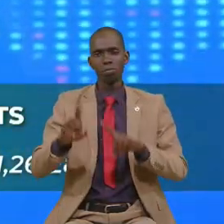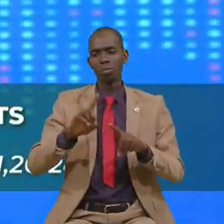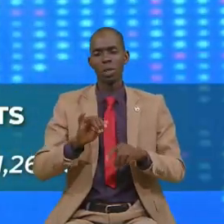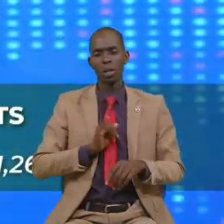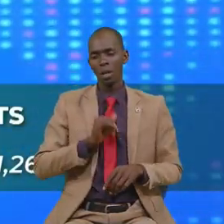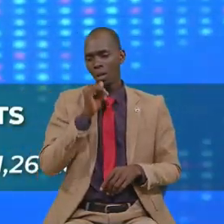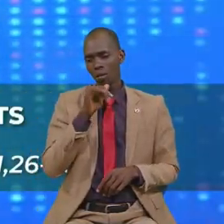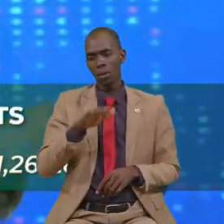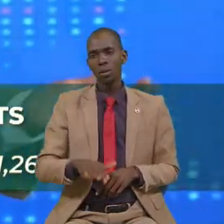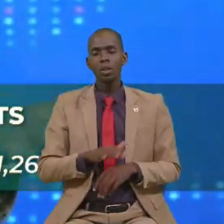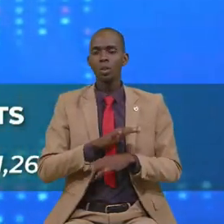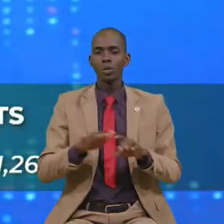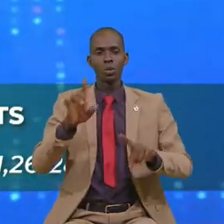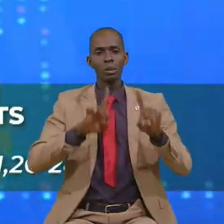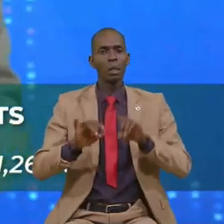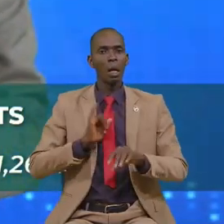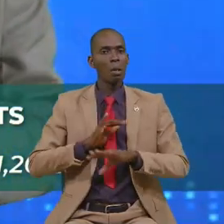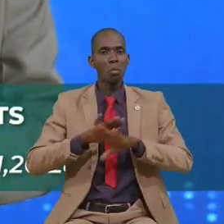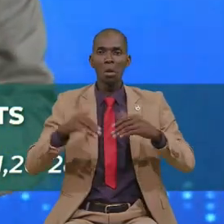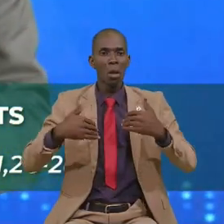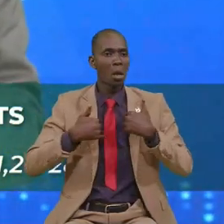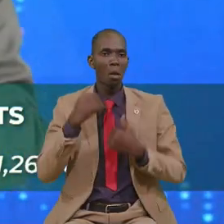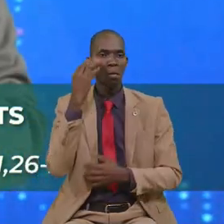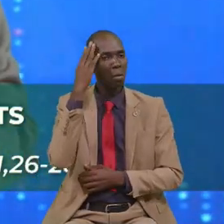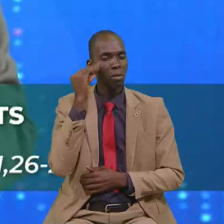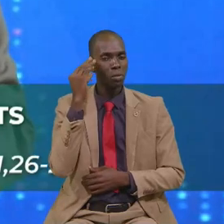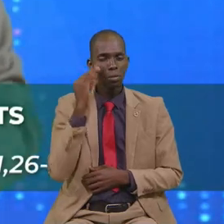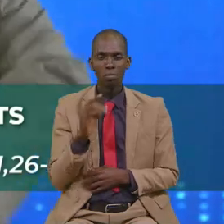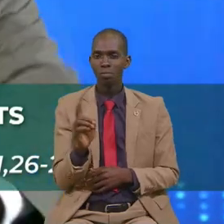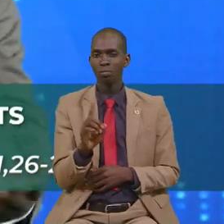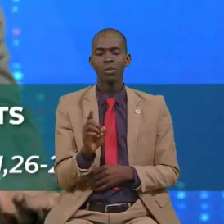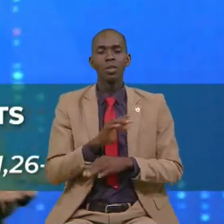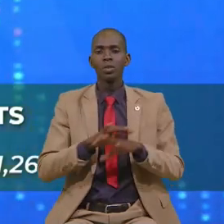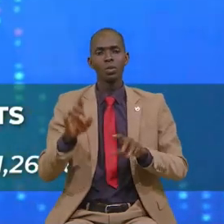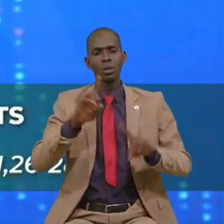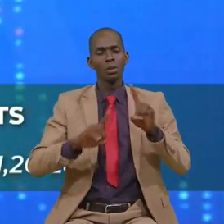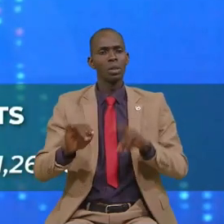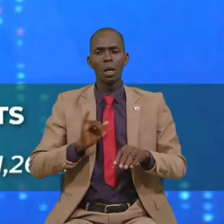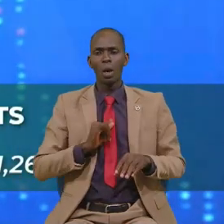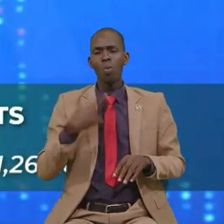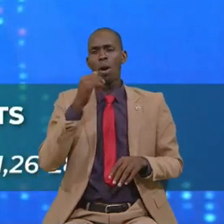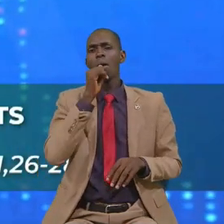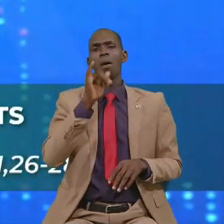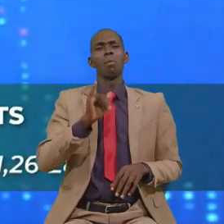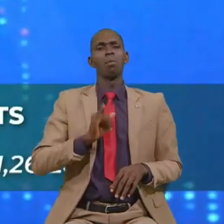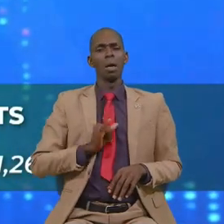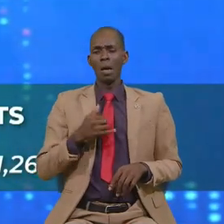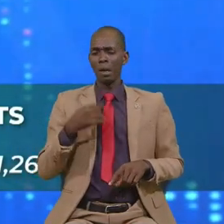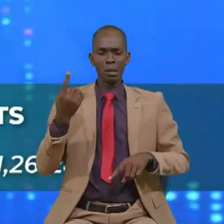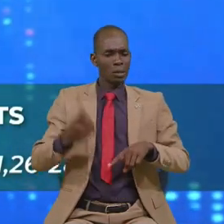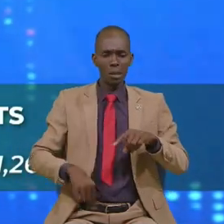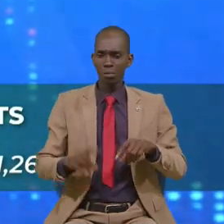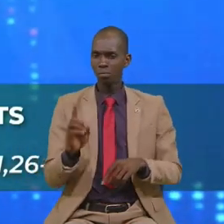have experience. Say not, who am I? I cannot do that. Say not, I'm just a